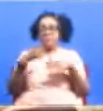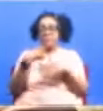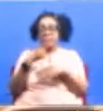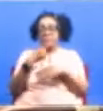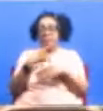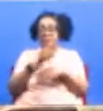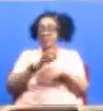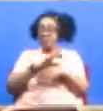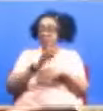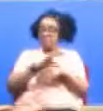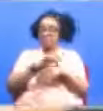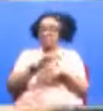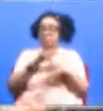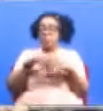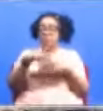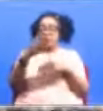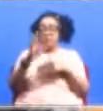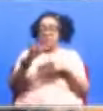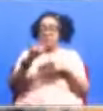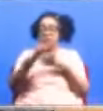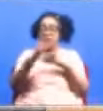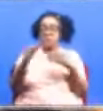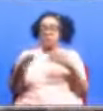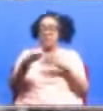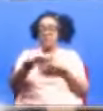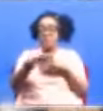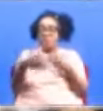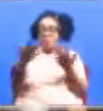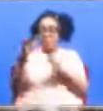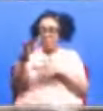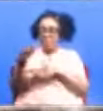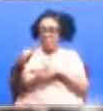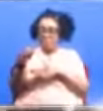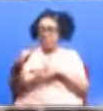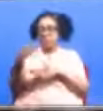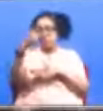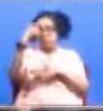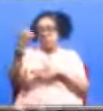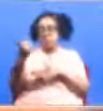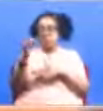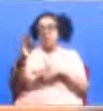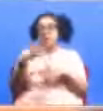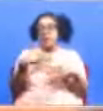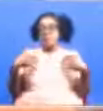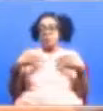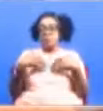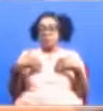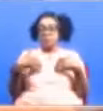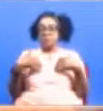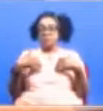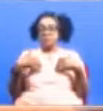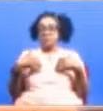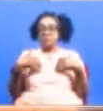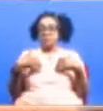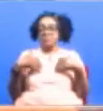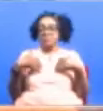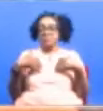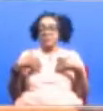rarely move out of their houses in the evenings, late at the night and early morning for fear of the marauding animals. Bado zililala